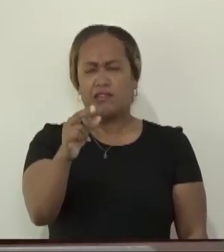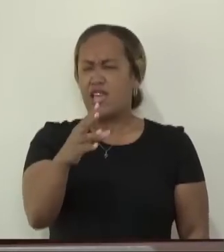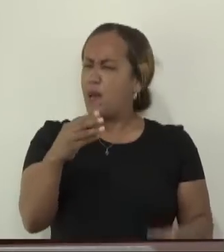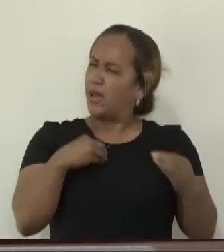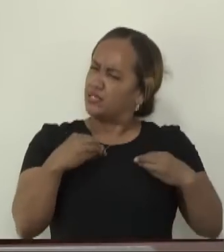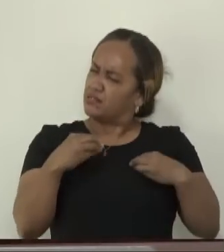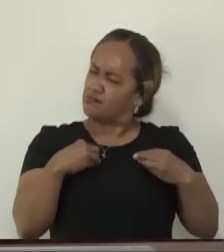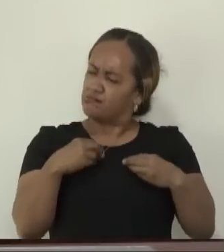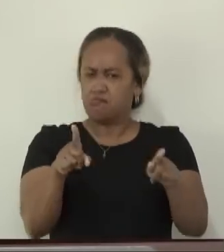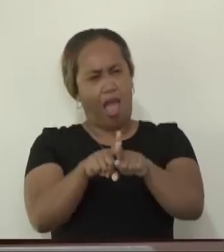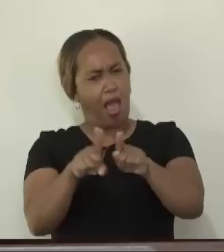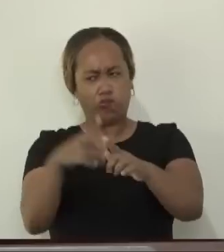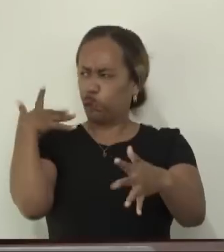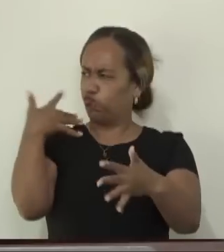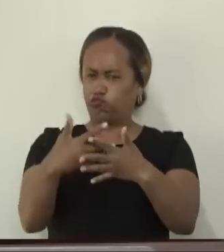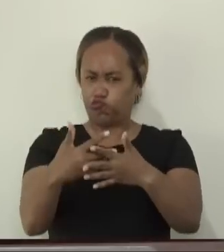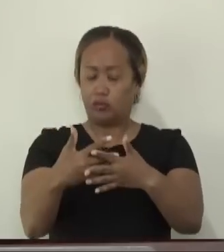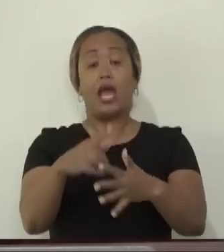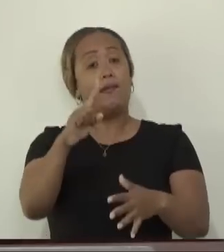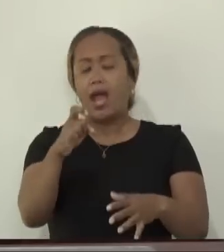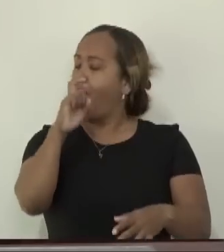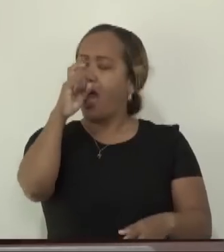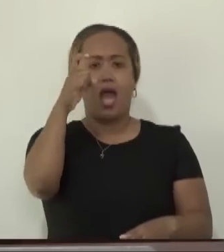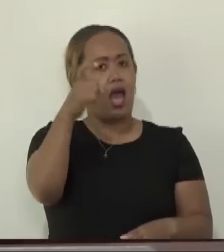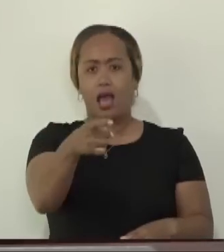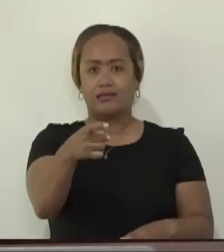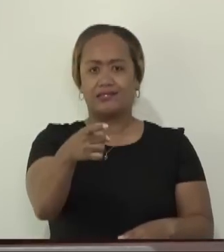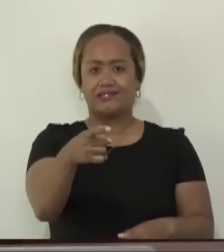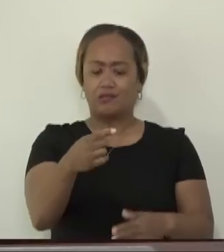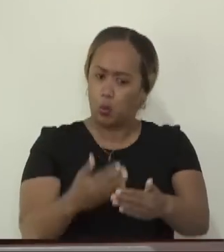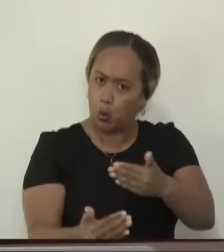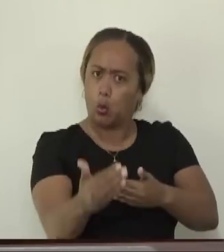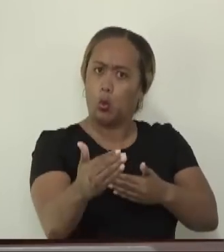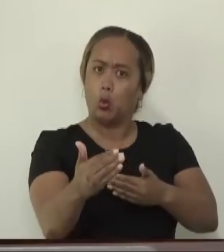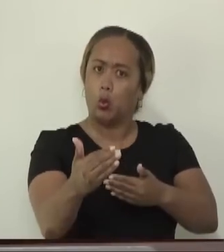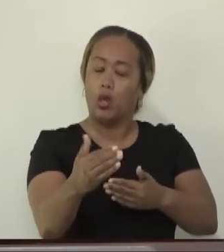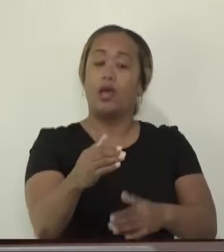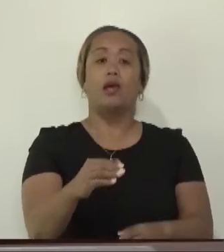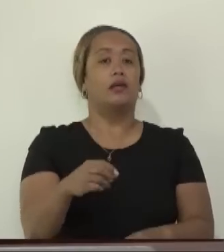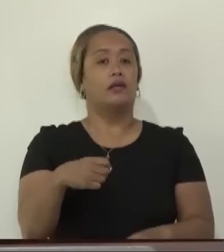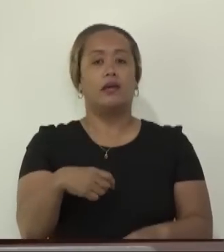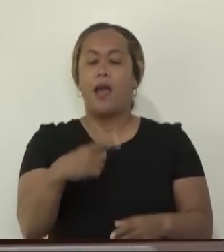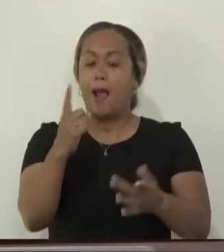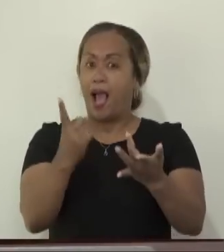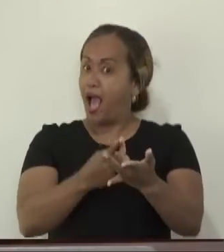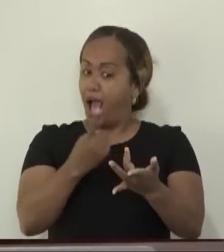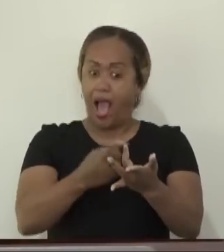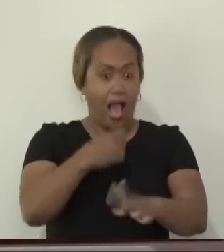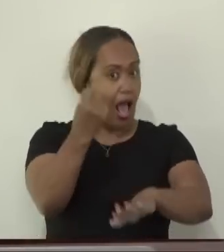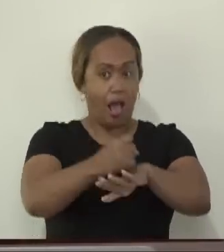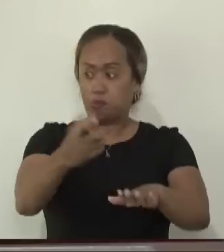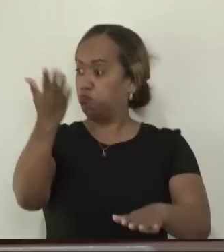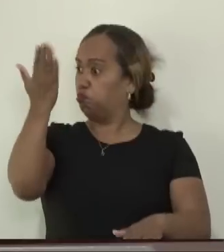as usual. It cannot be business as usual. No other government